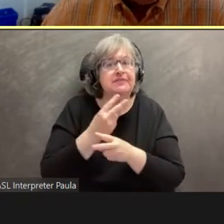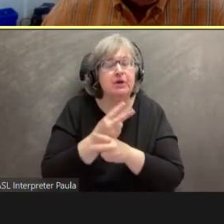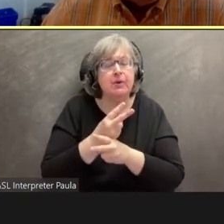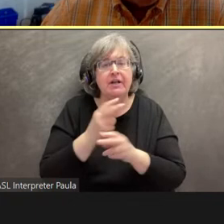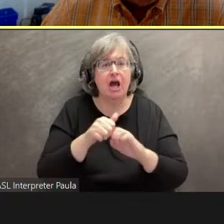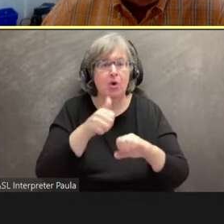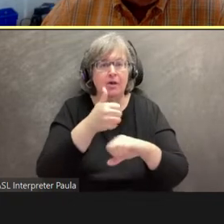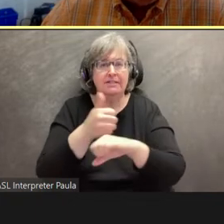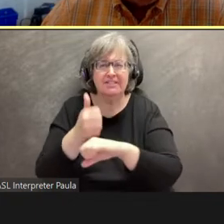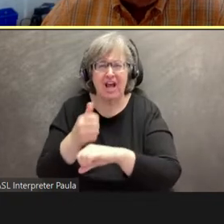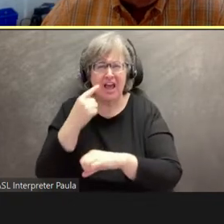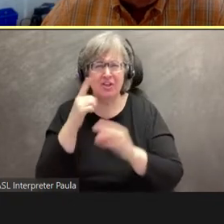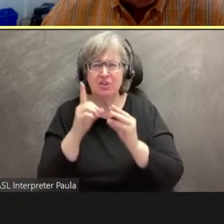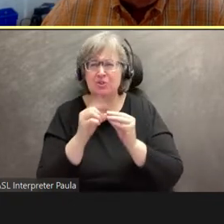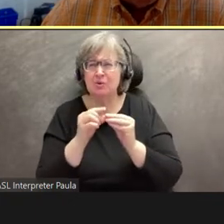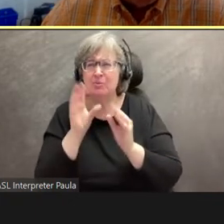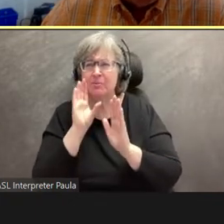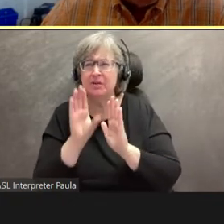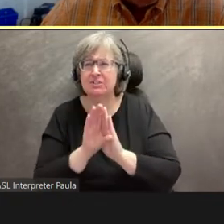I think there's one more